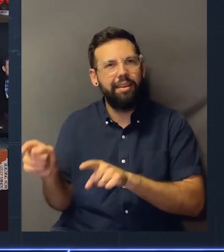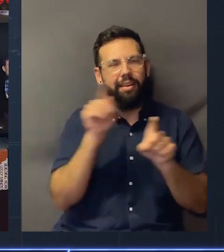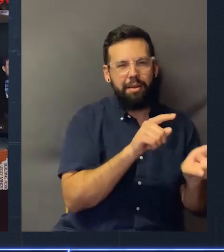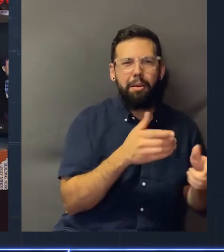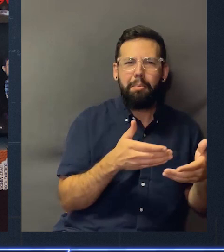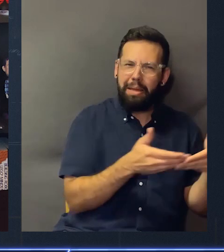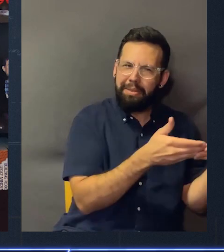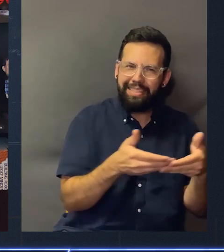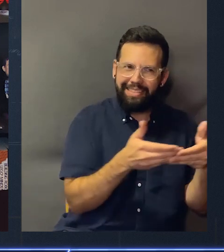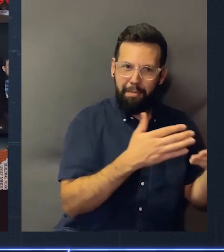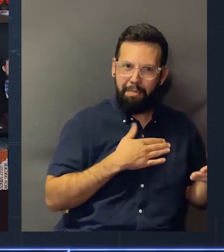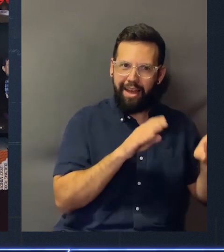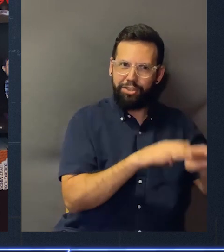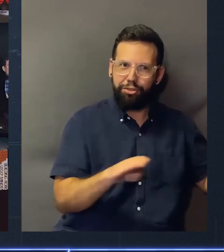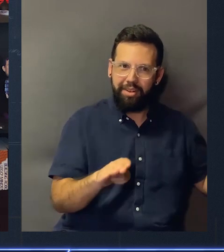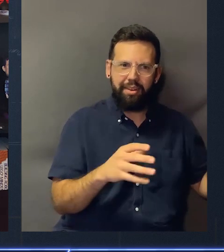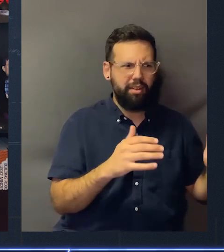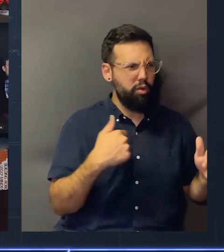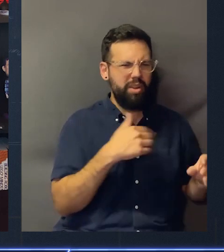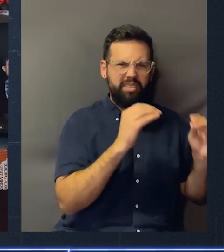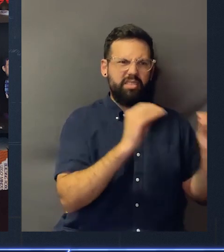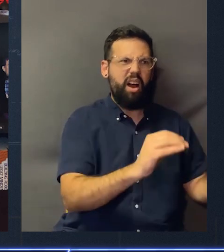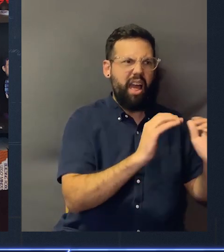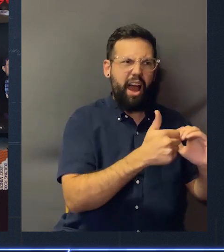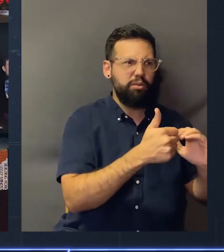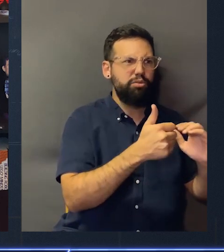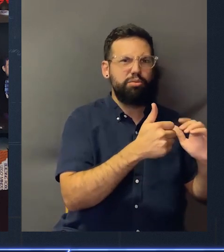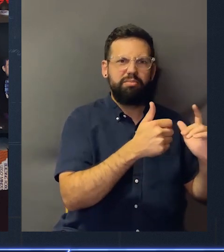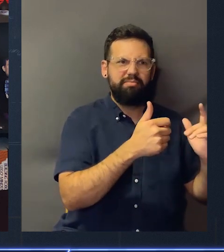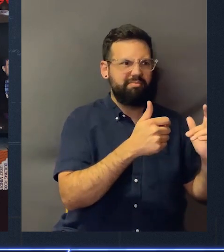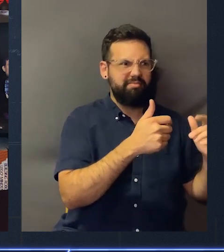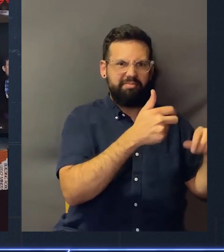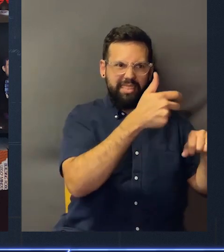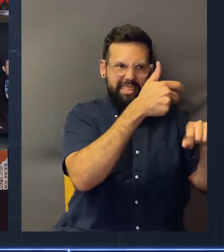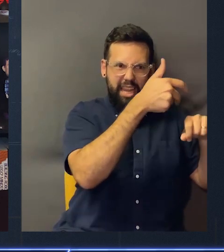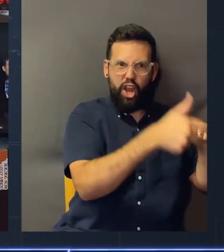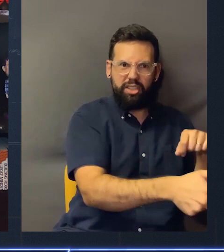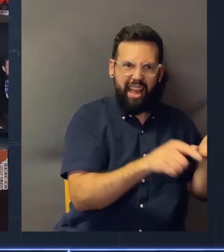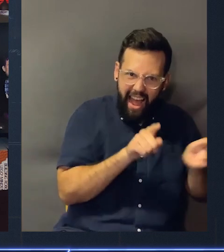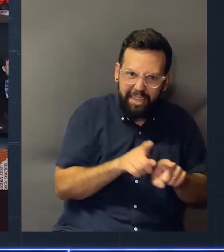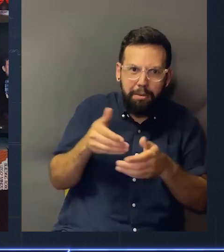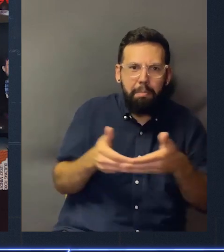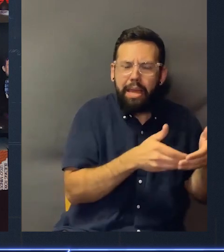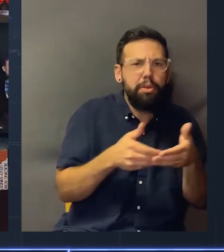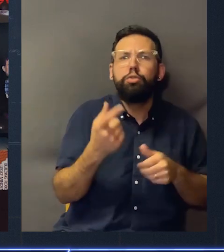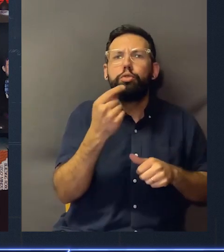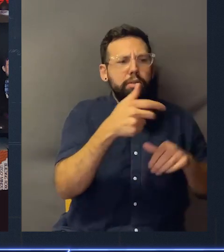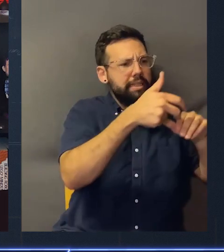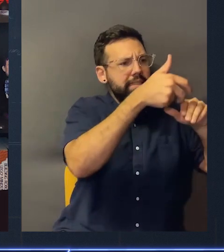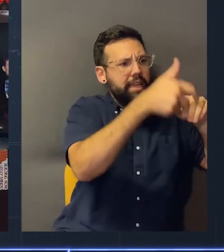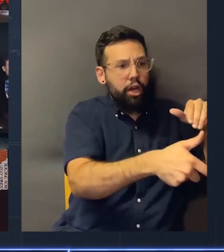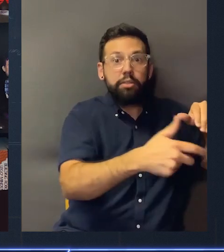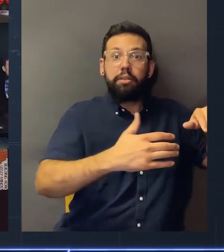were babies, well, we taught them how to go down the stairs just backward. And we would set them down on the stairs on their belly, and they'd